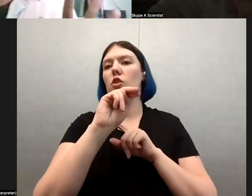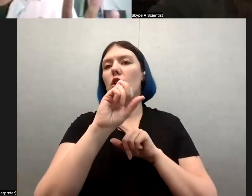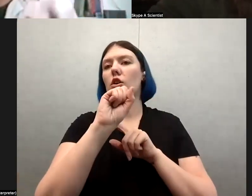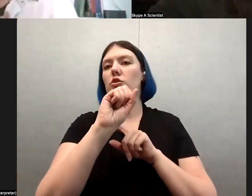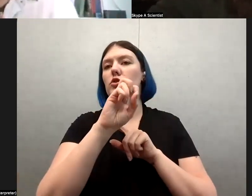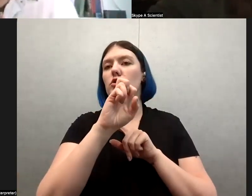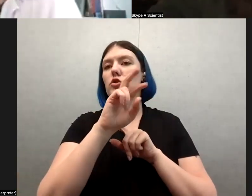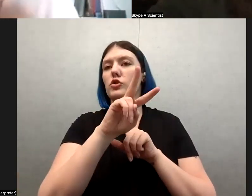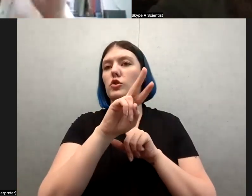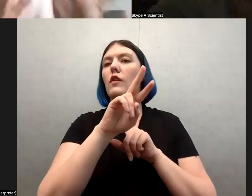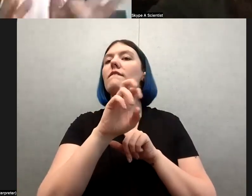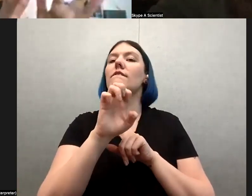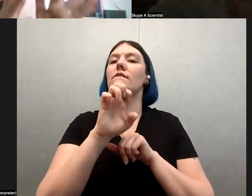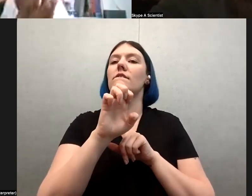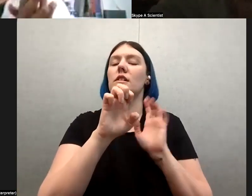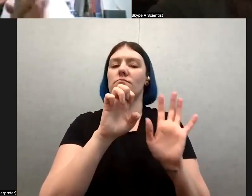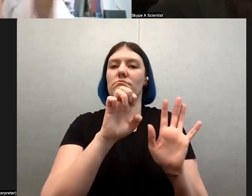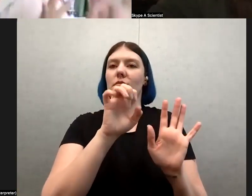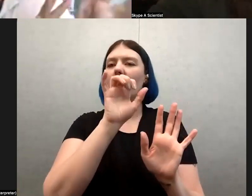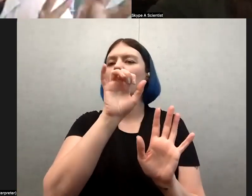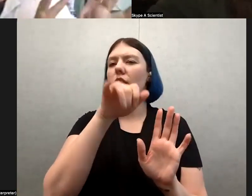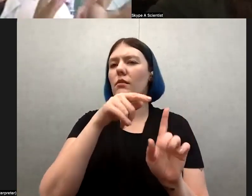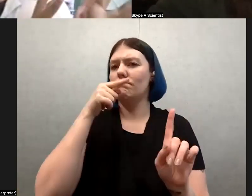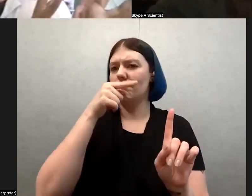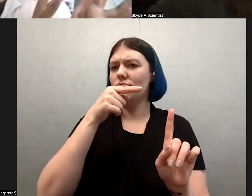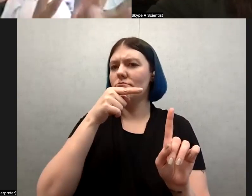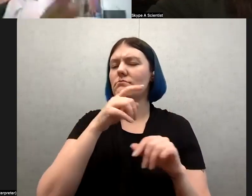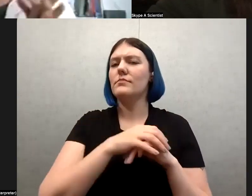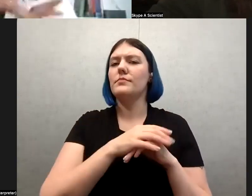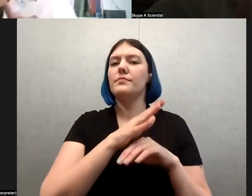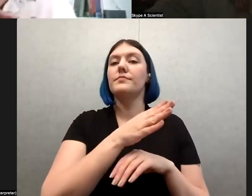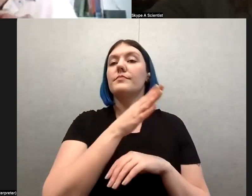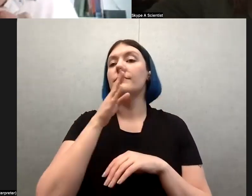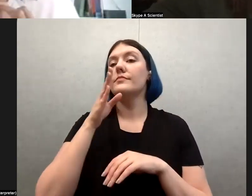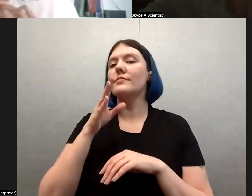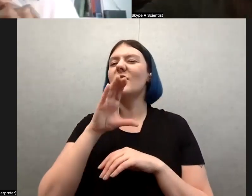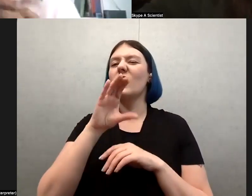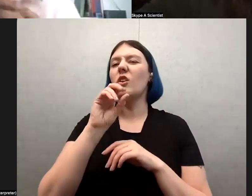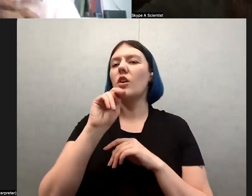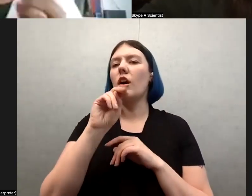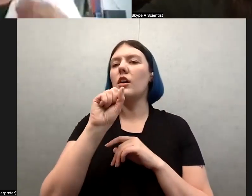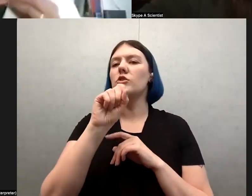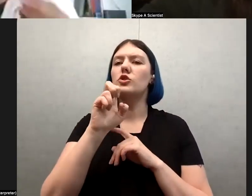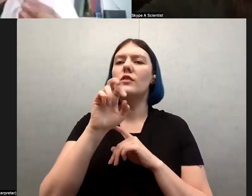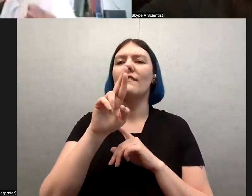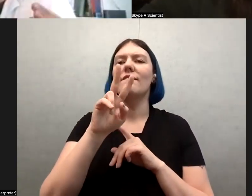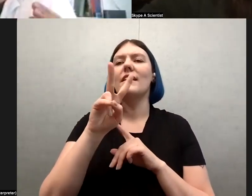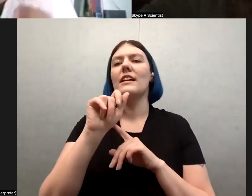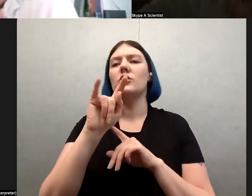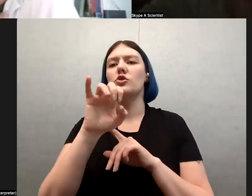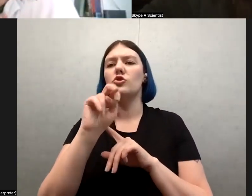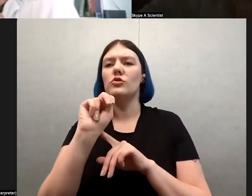it alone. That's more along the lines of what a conservation biologist does. So they're looking at areas that maybe don't need as much